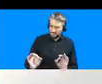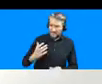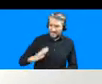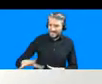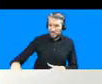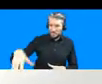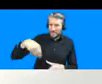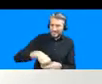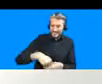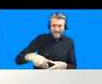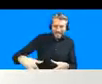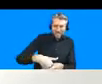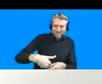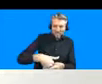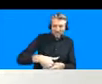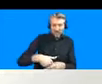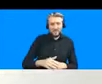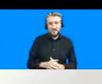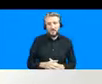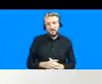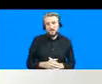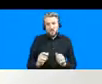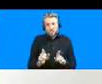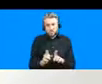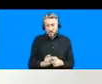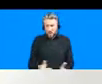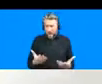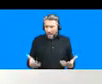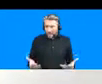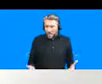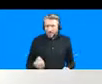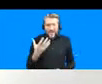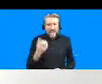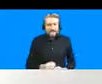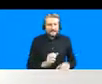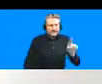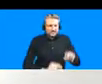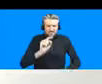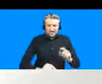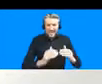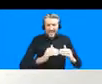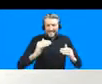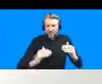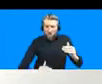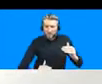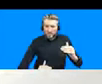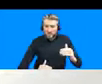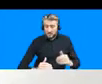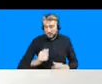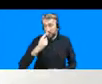risk of ossifying sort of pre-existing inequalities and persecutions and structural failures are quite real